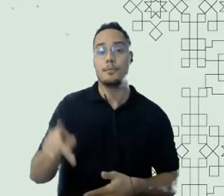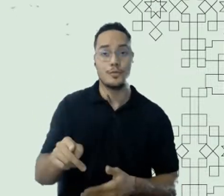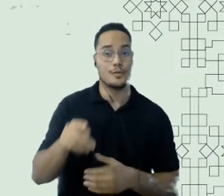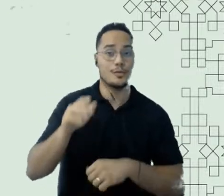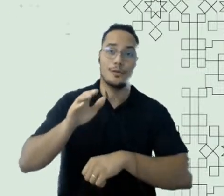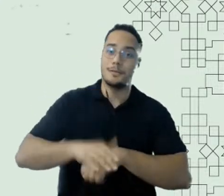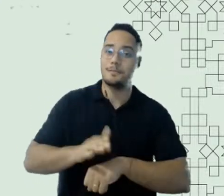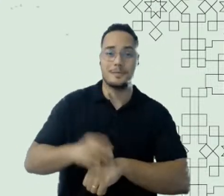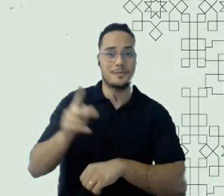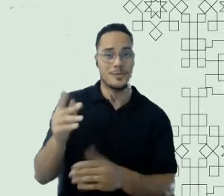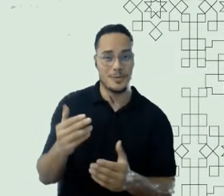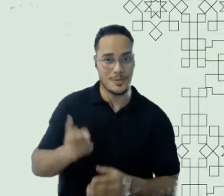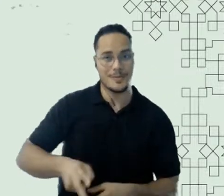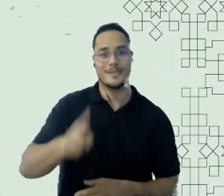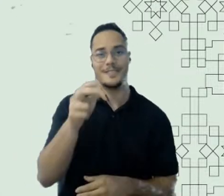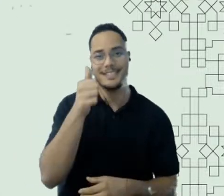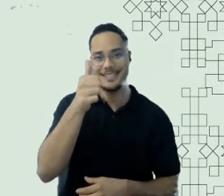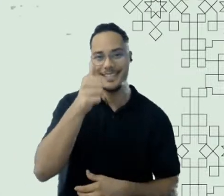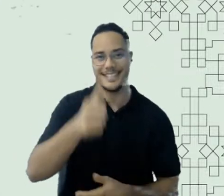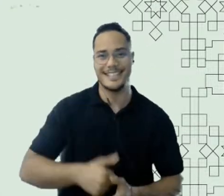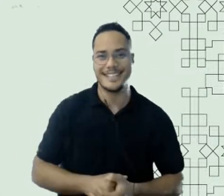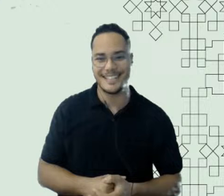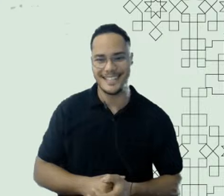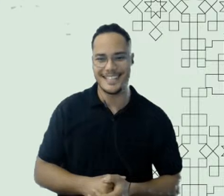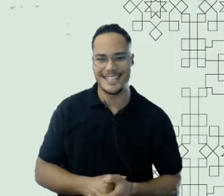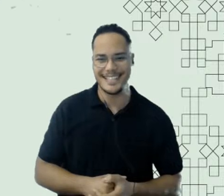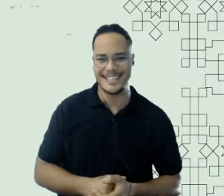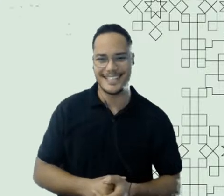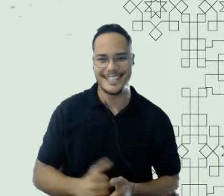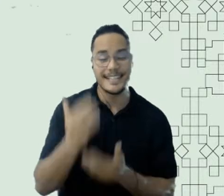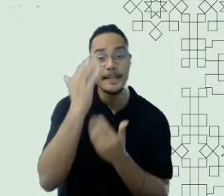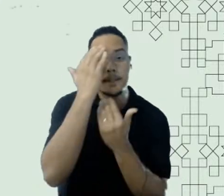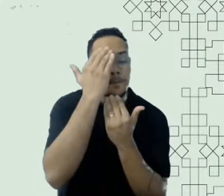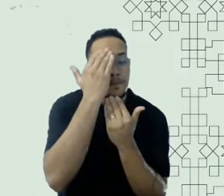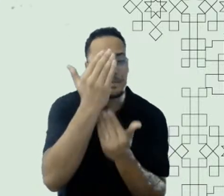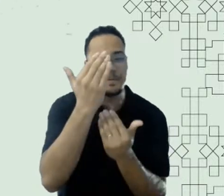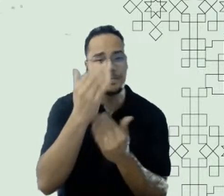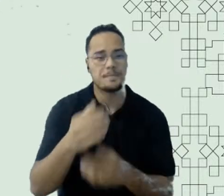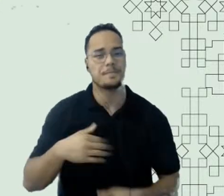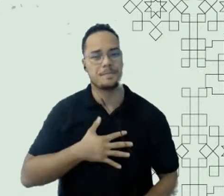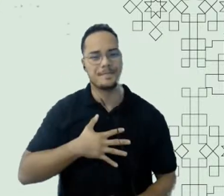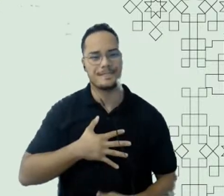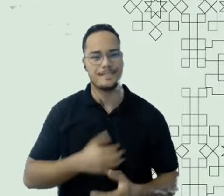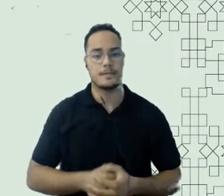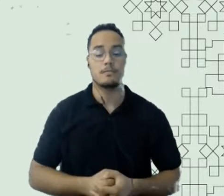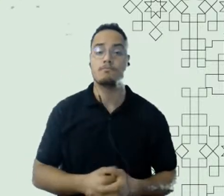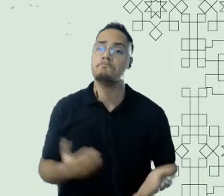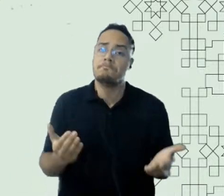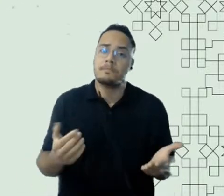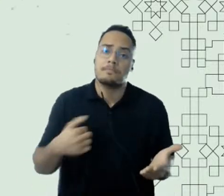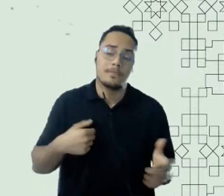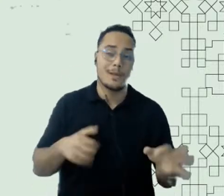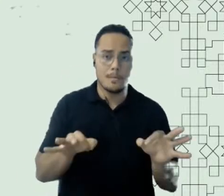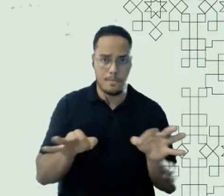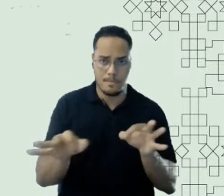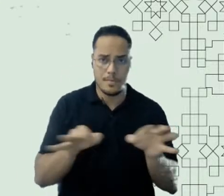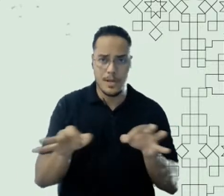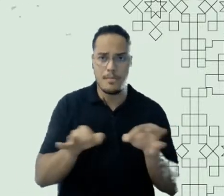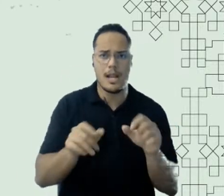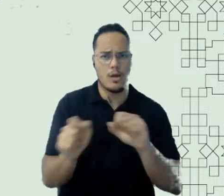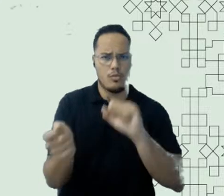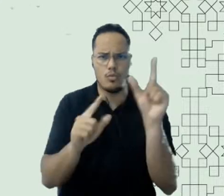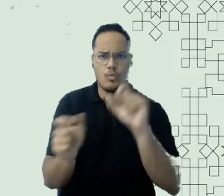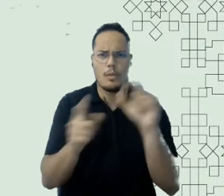Thank you. Thank you. Okay, so I have prepared a short PowerPoint just to explain